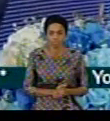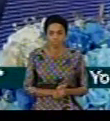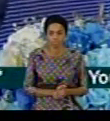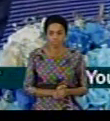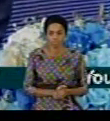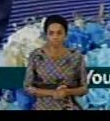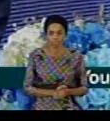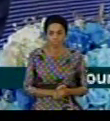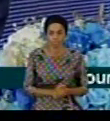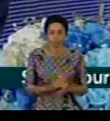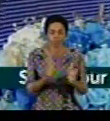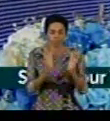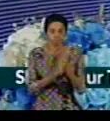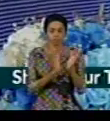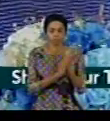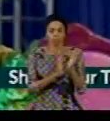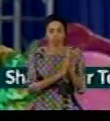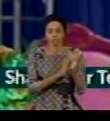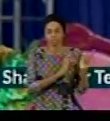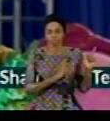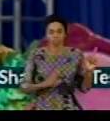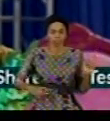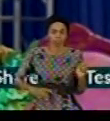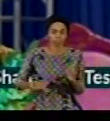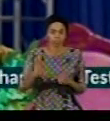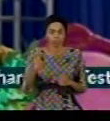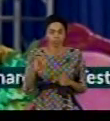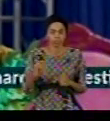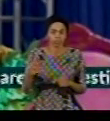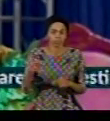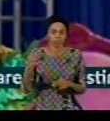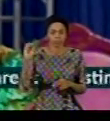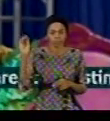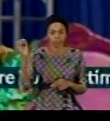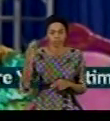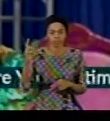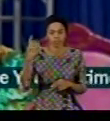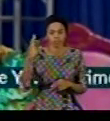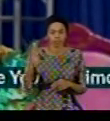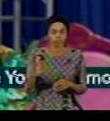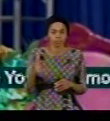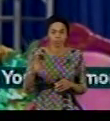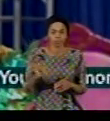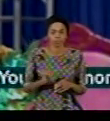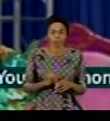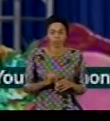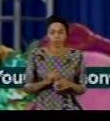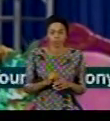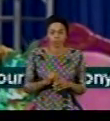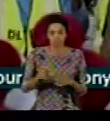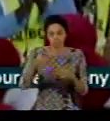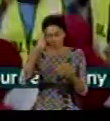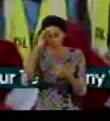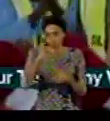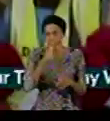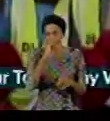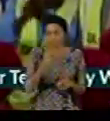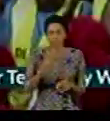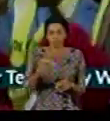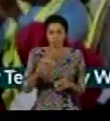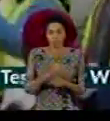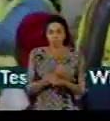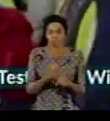God bless the Lord. By the grace of God, I am saved. My name is Don. You can see people rejoicing over my there. My name is Don